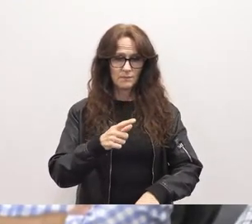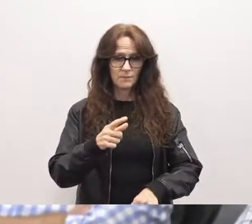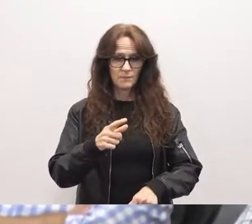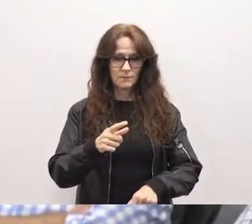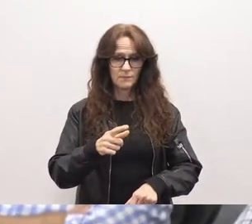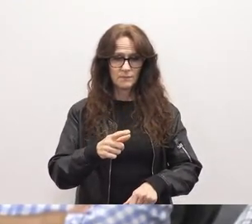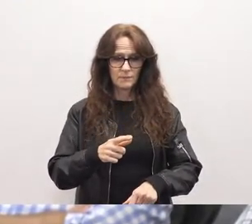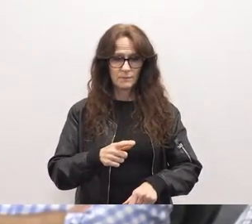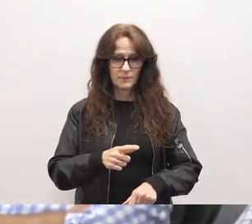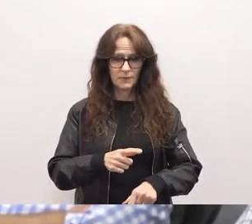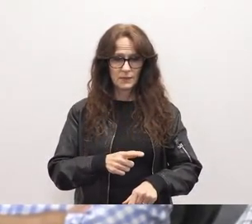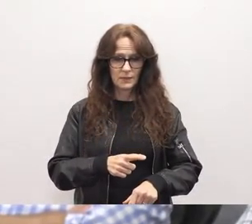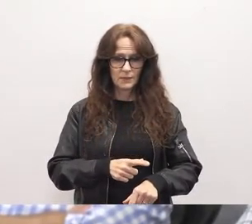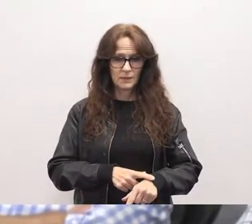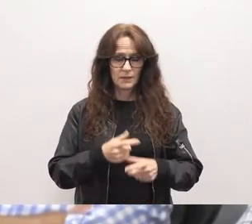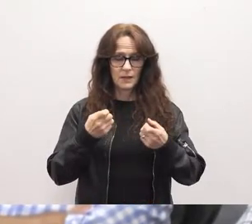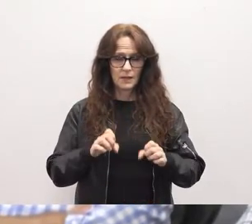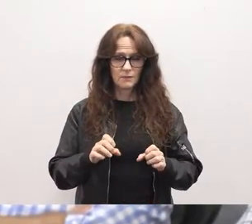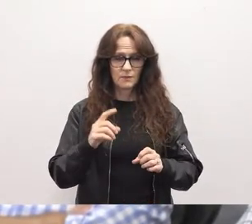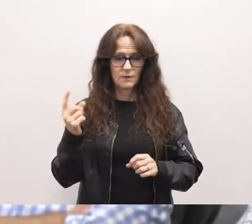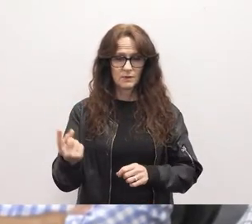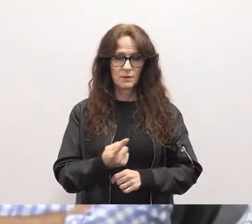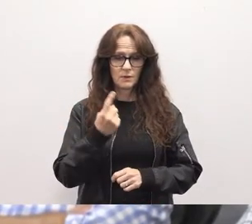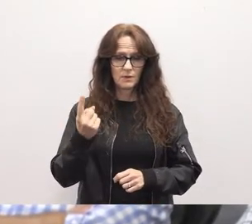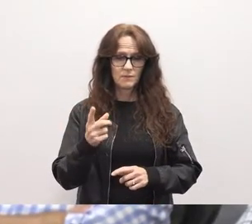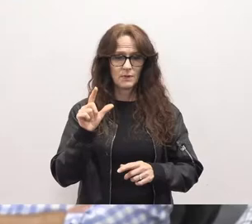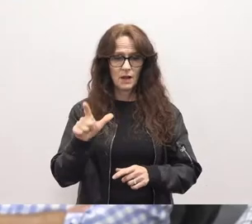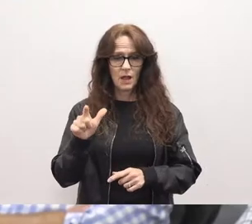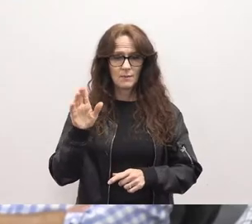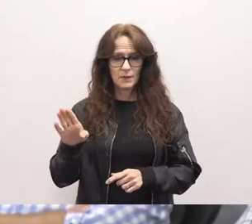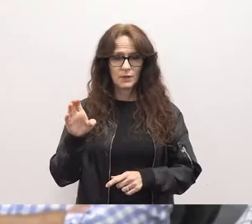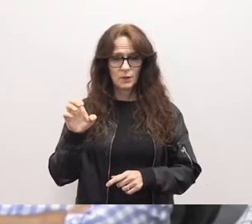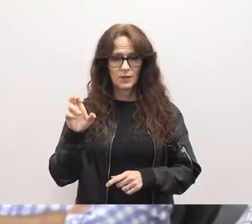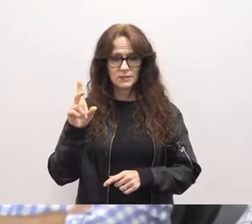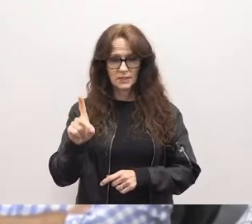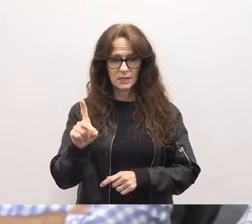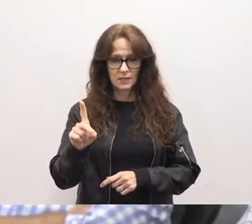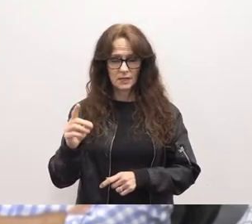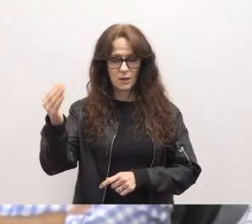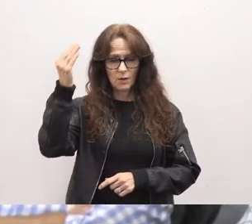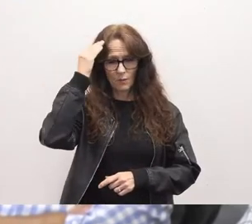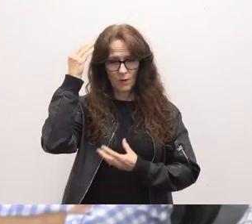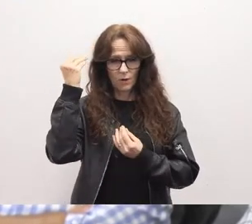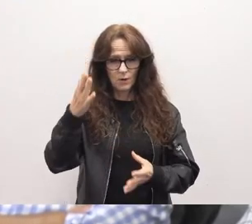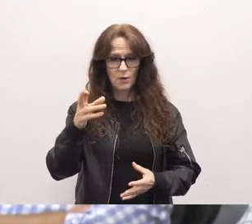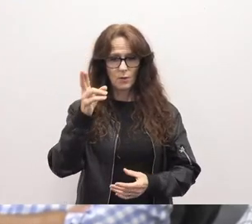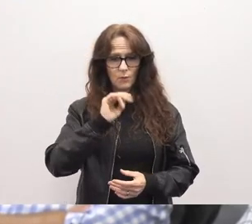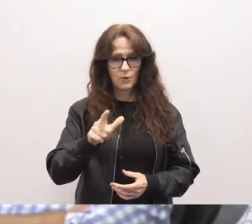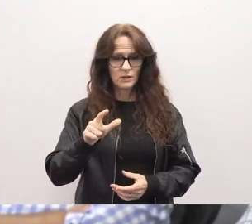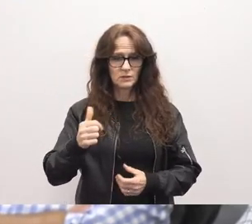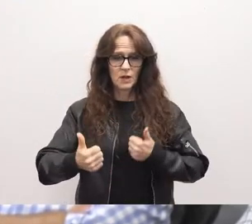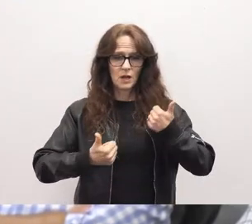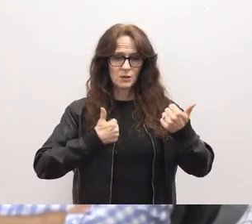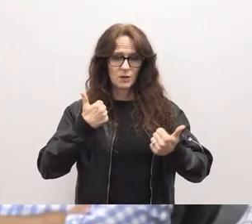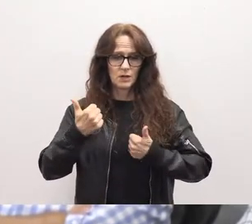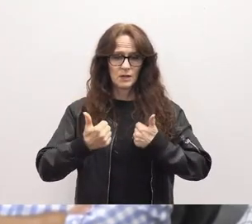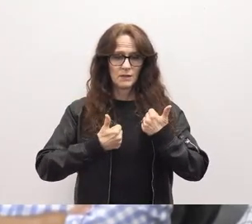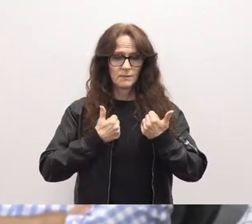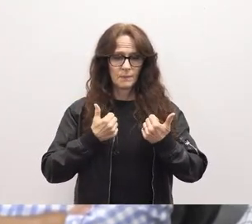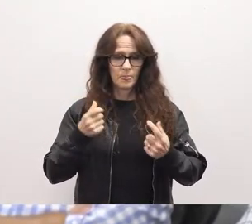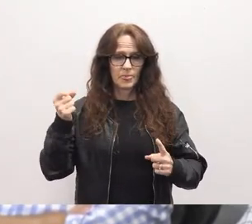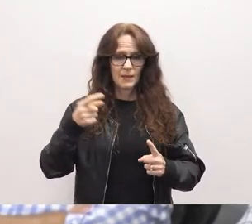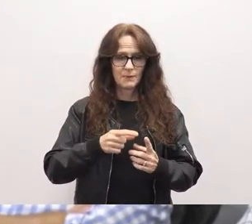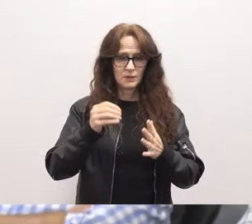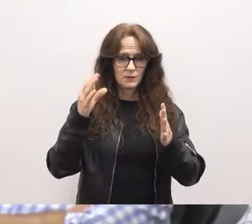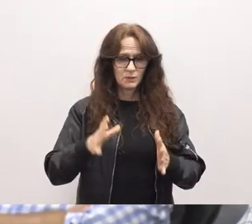I've been in a long and standing effort to not only have the Long Beach Unified School District be aware of the racial aggression that particular